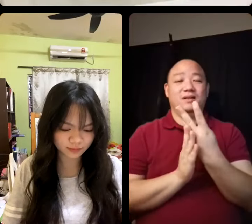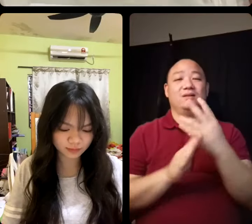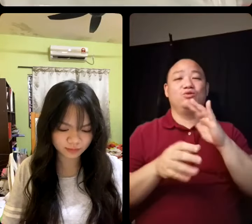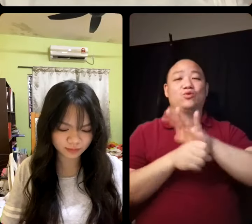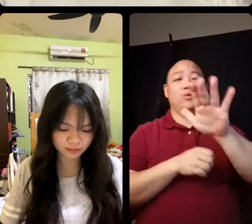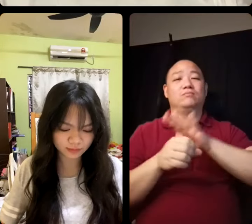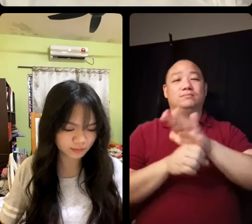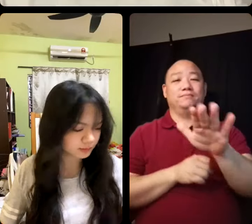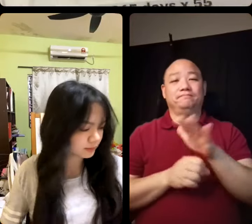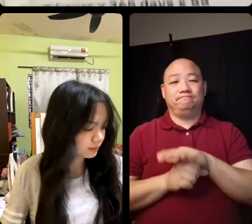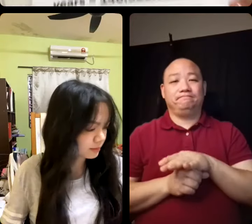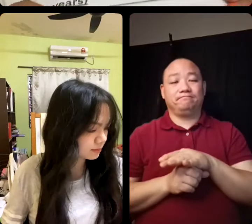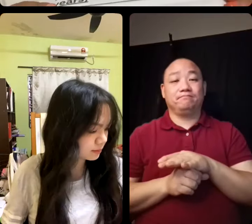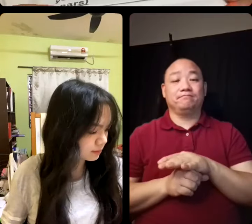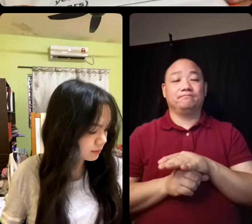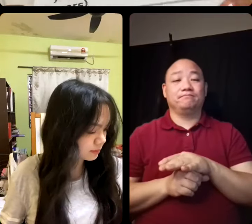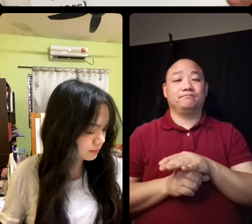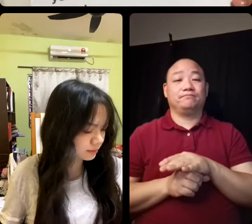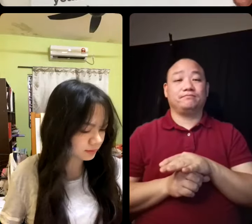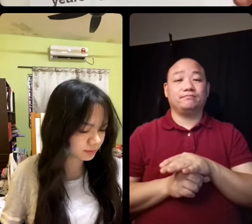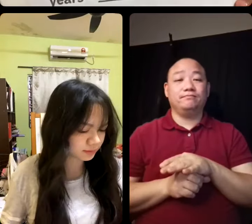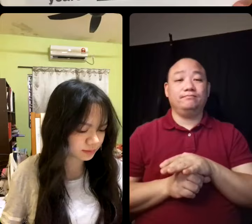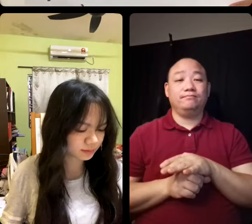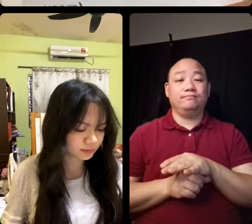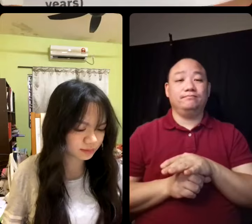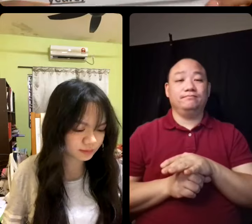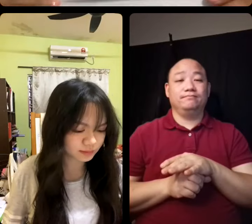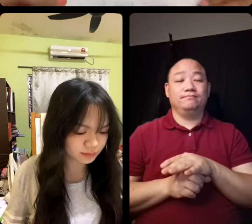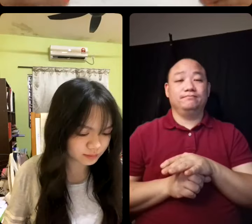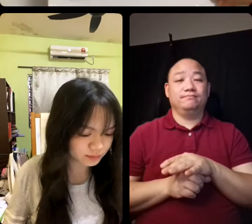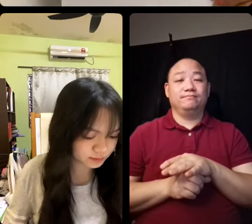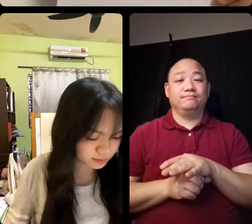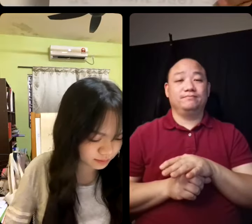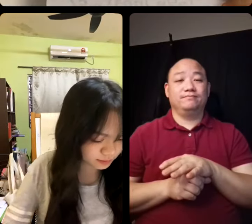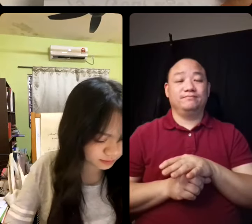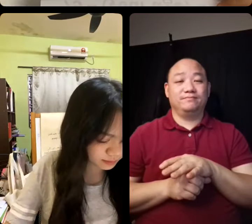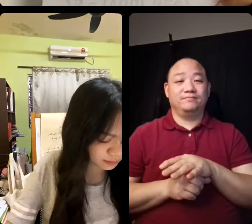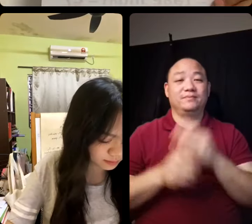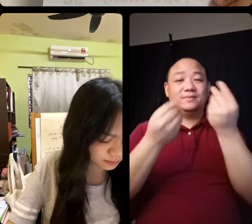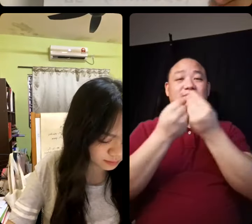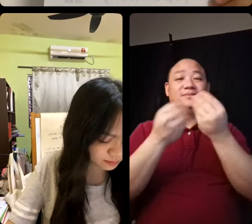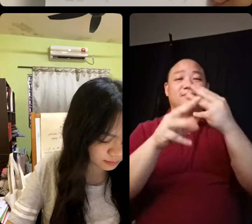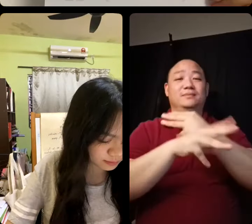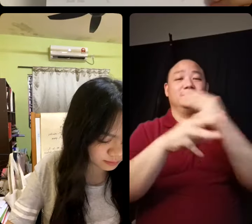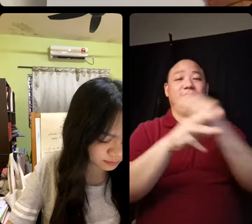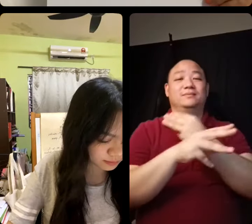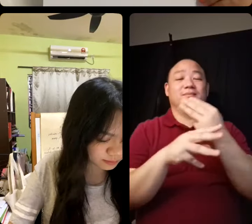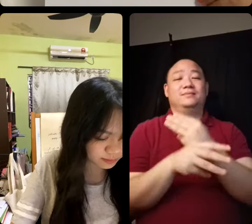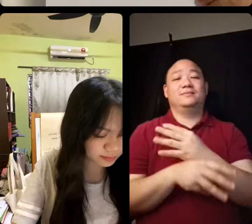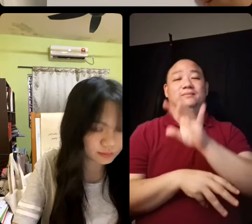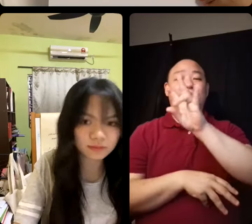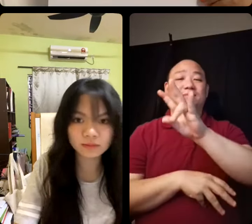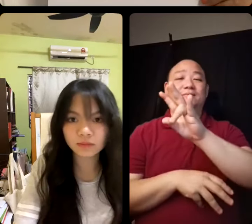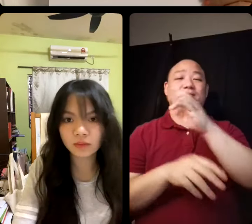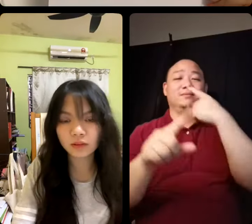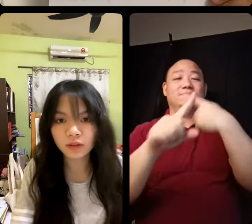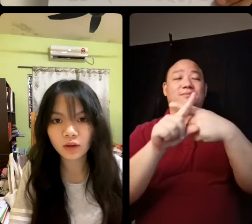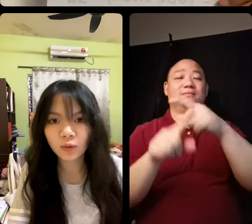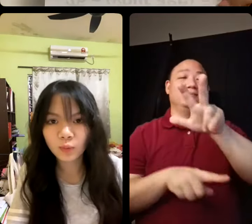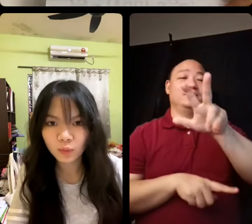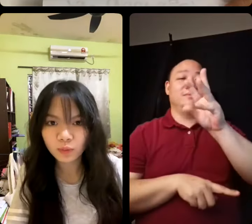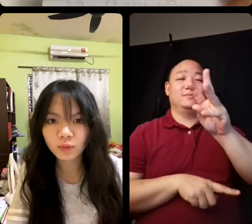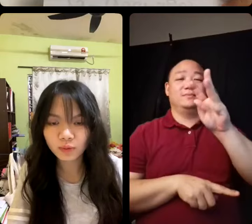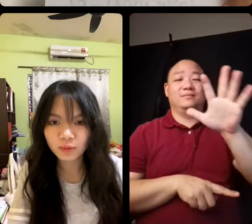do we kira? So we are going to kira a little bit, do a little bit of math here, right? 7 hours times 365 days